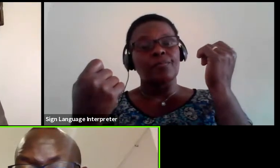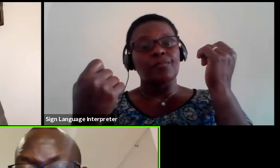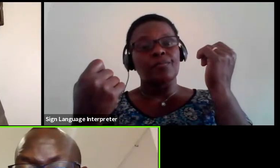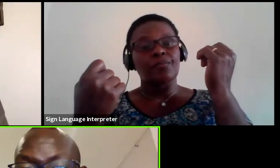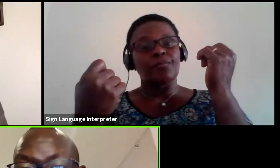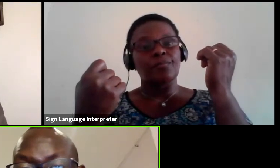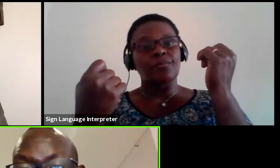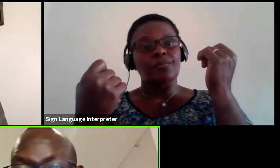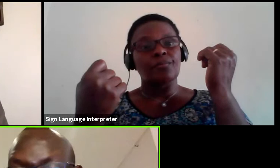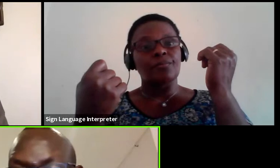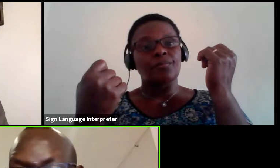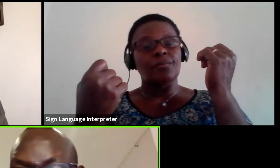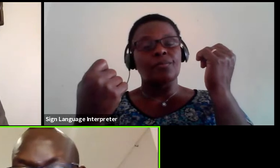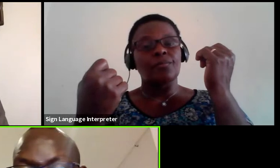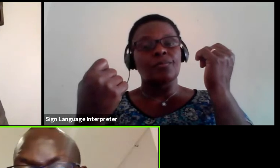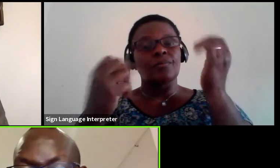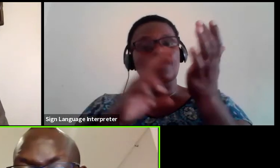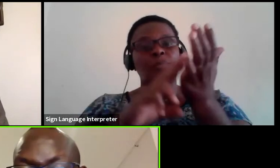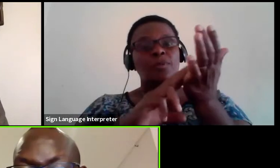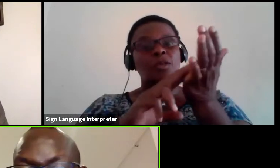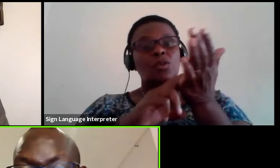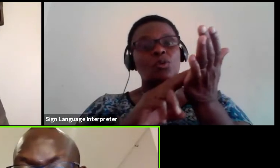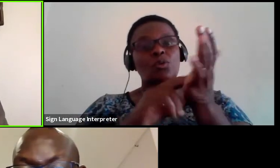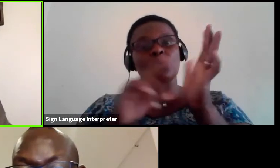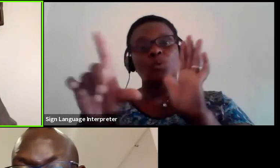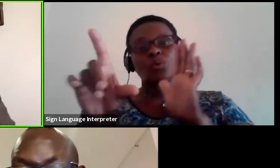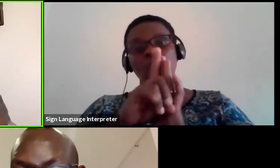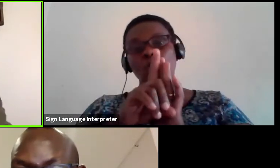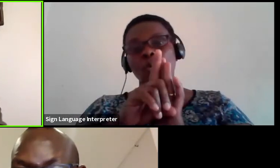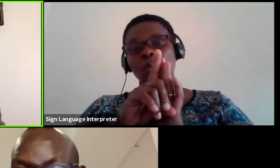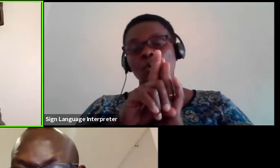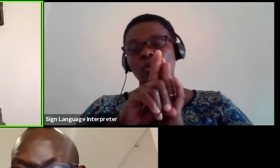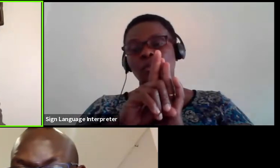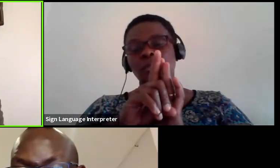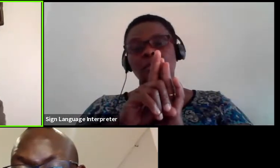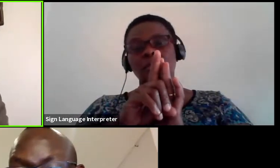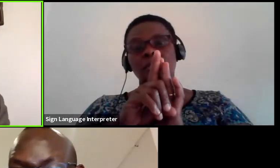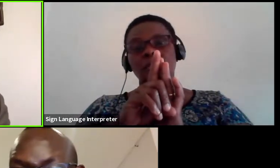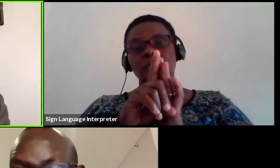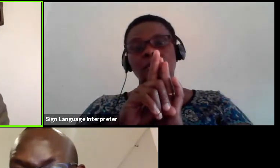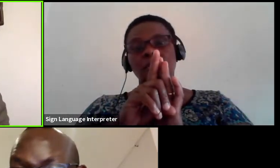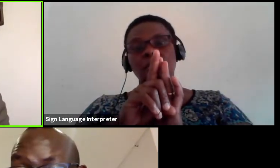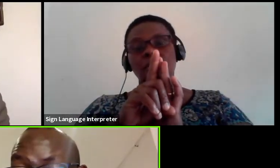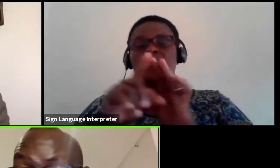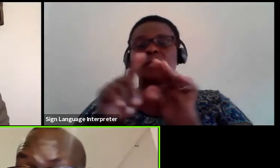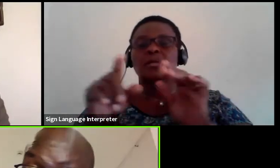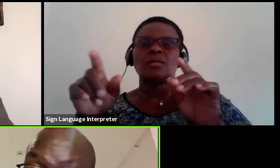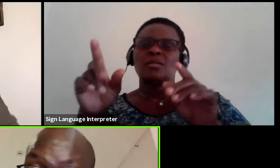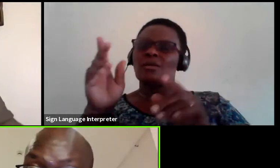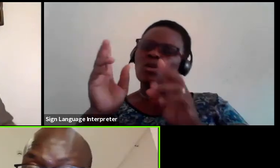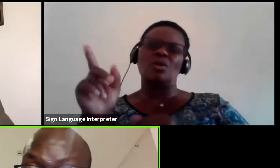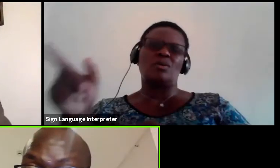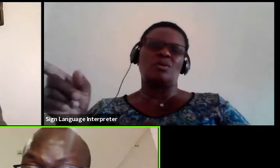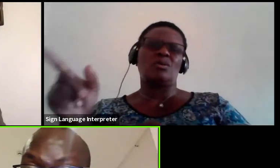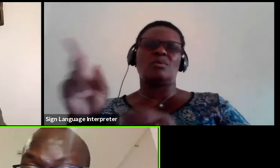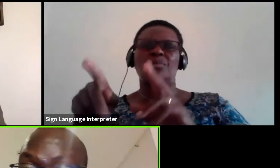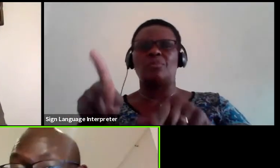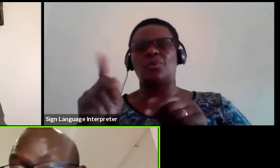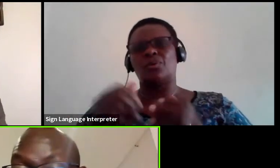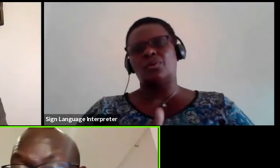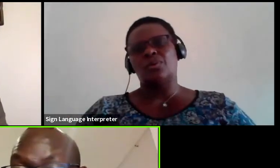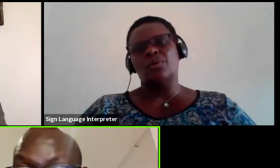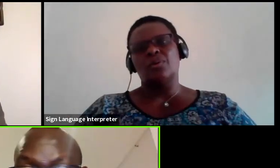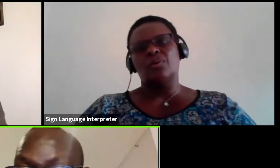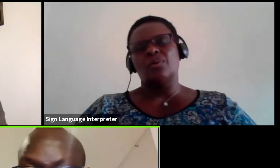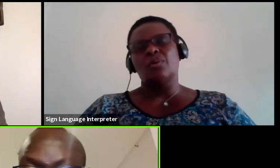against people who are just doing their work. Ordinary citizens who are just commenting on matters of public interest,